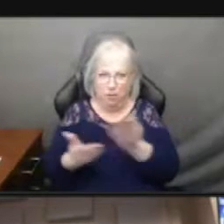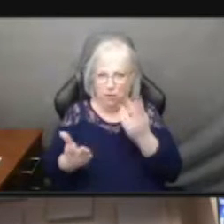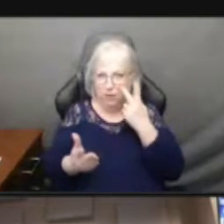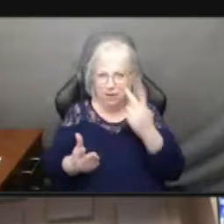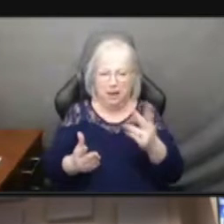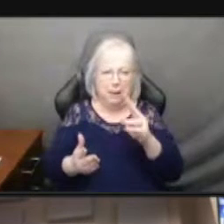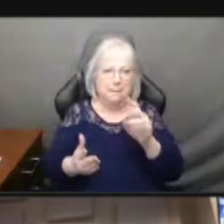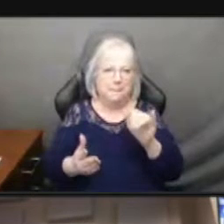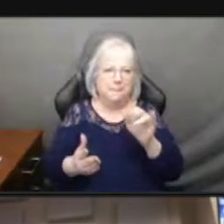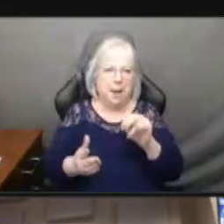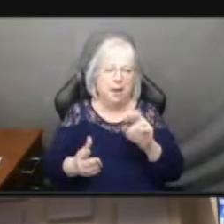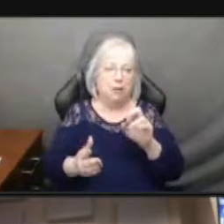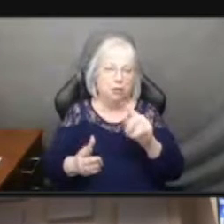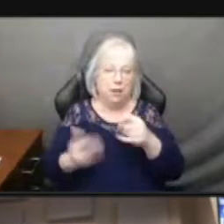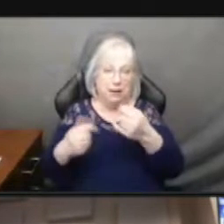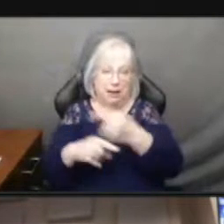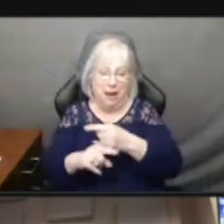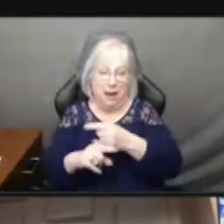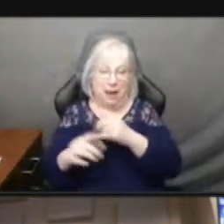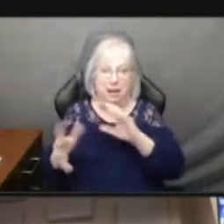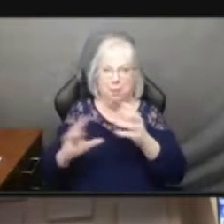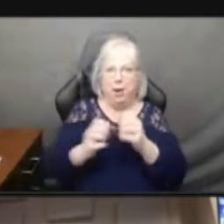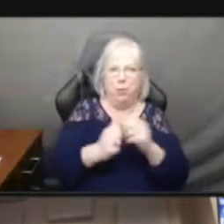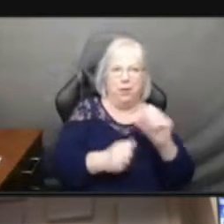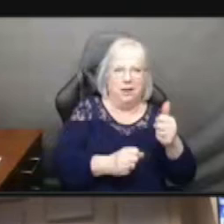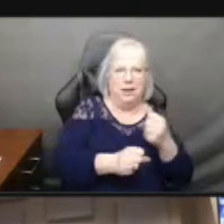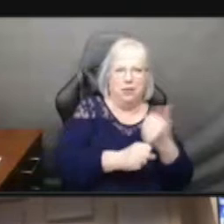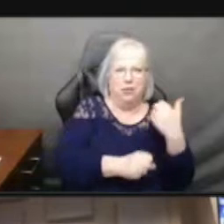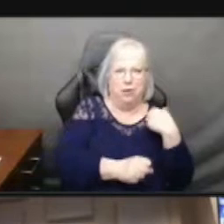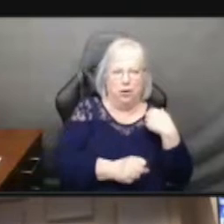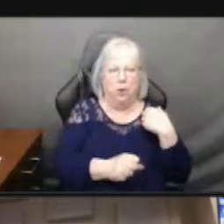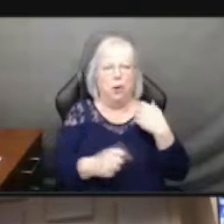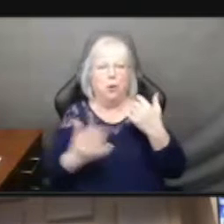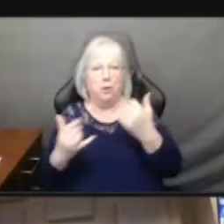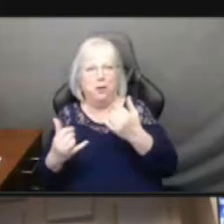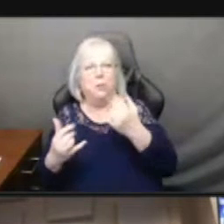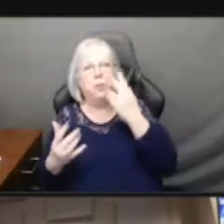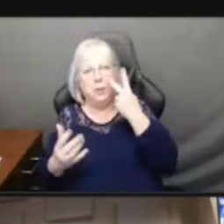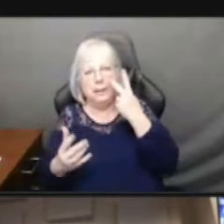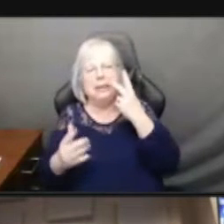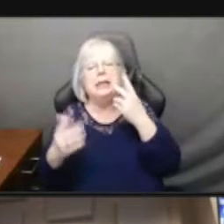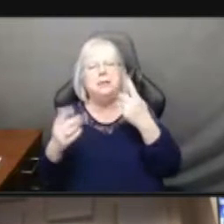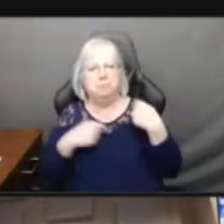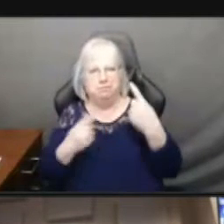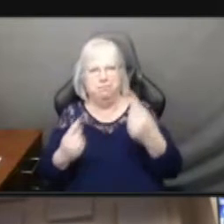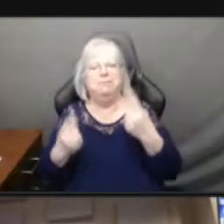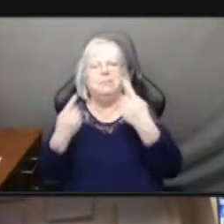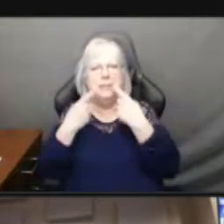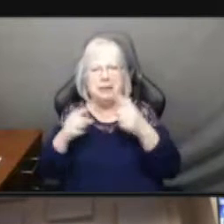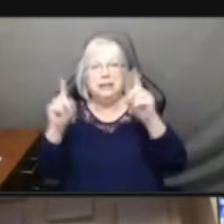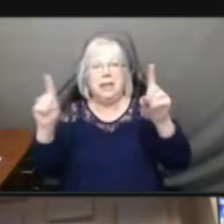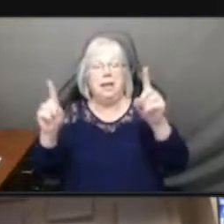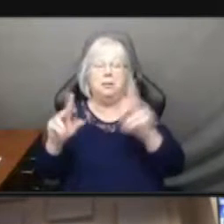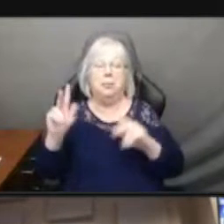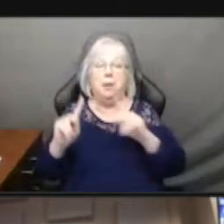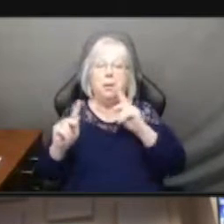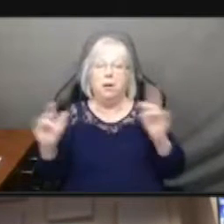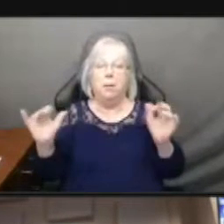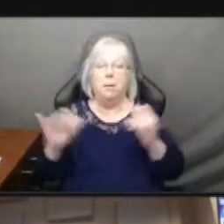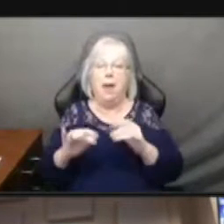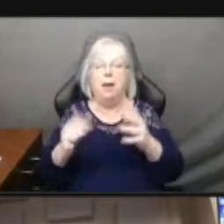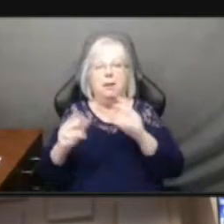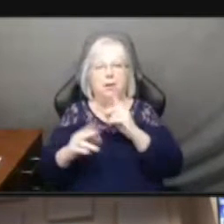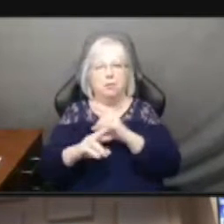where it was 10 years ago, will see that it has been a success and people are back and they're ready to come back